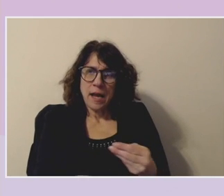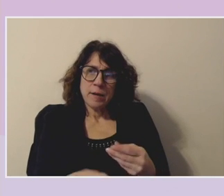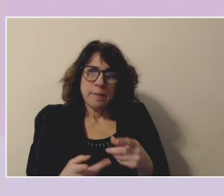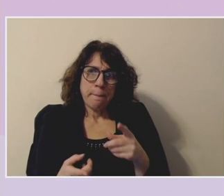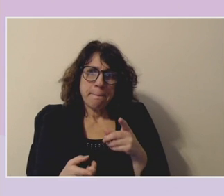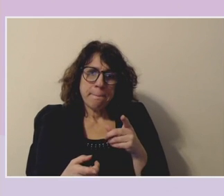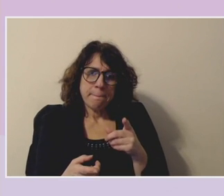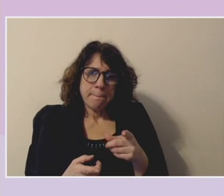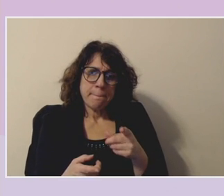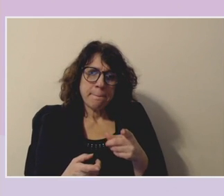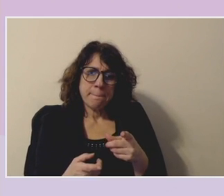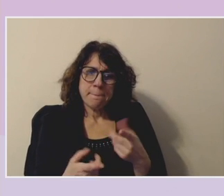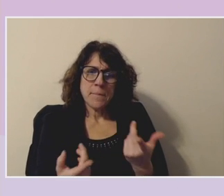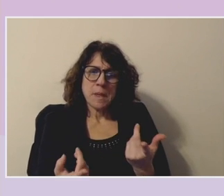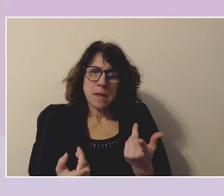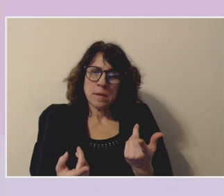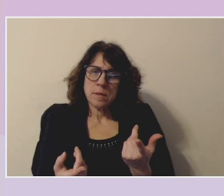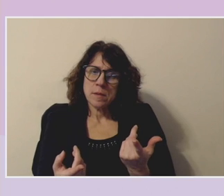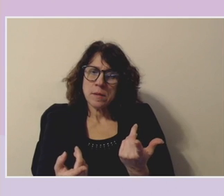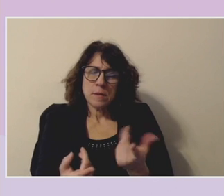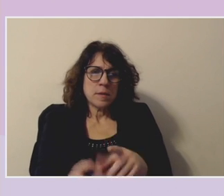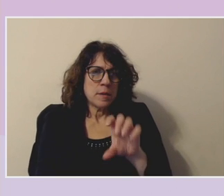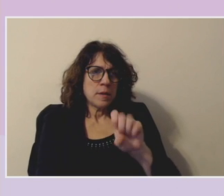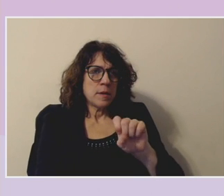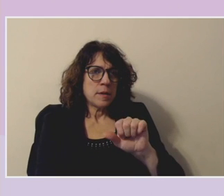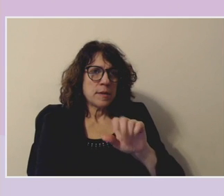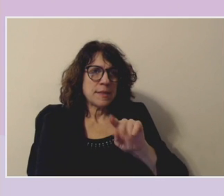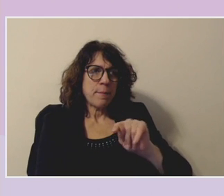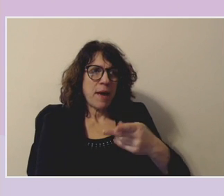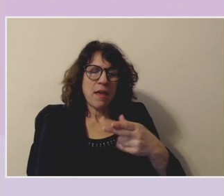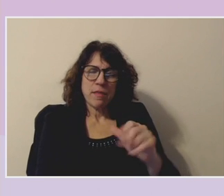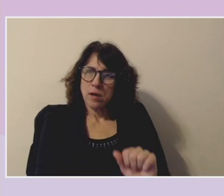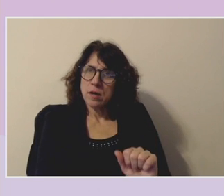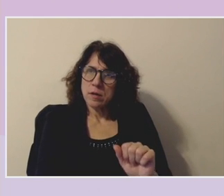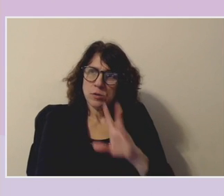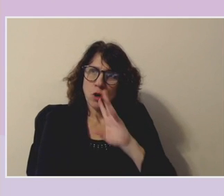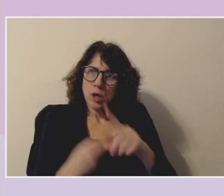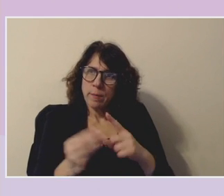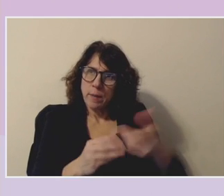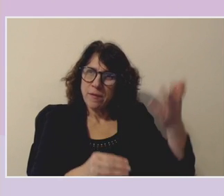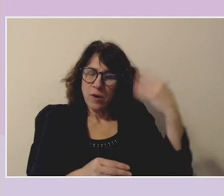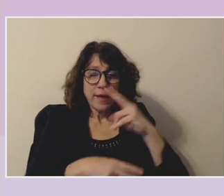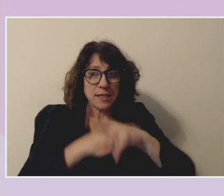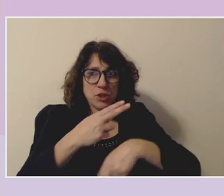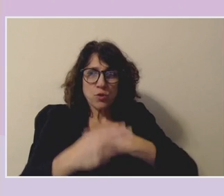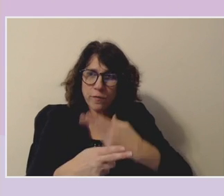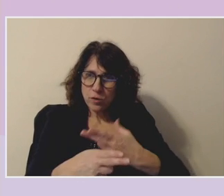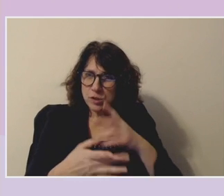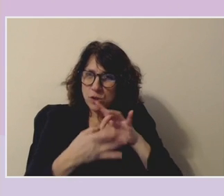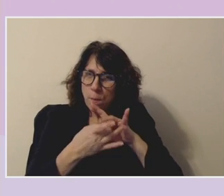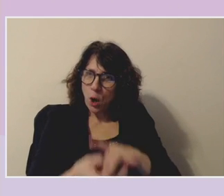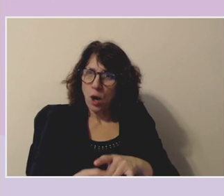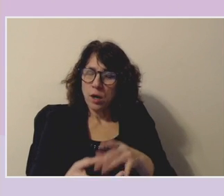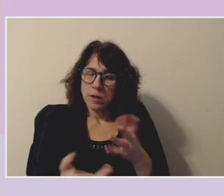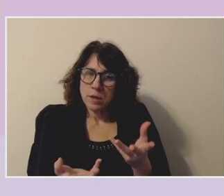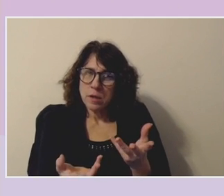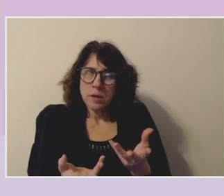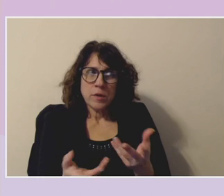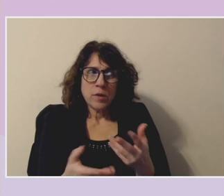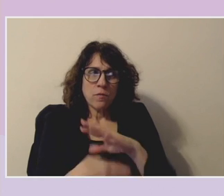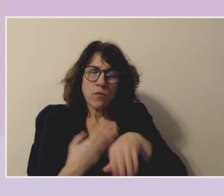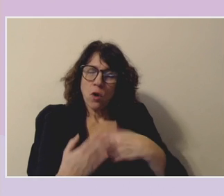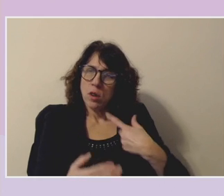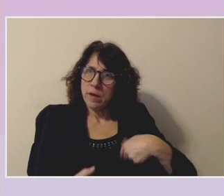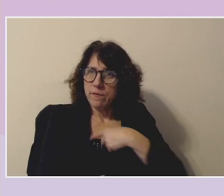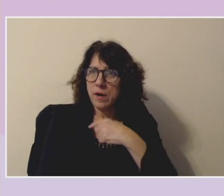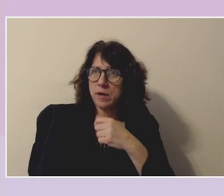And should be, I mean, as Samantha was talking, and I'll let her talk further, that's that universal part, right? Mm-hmm. And all of us, I